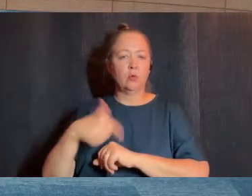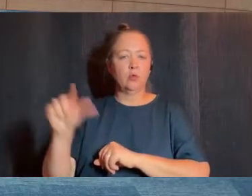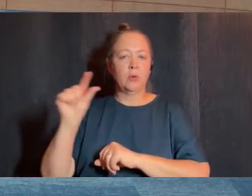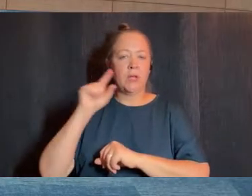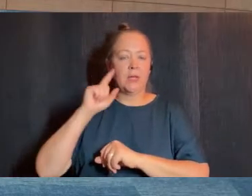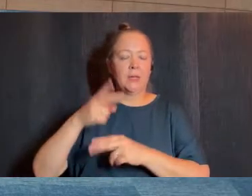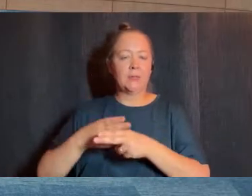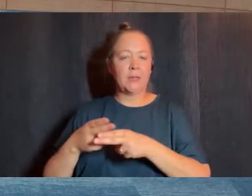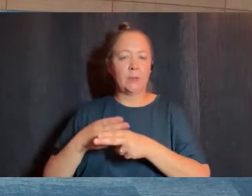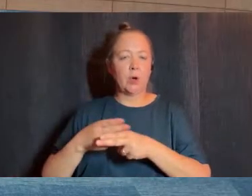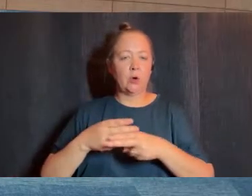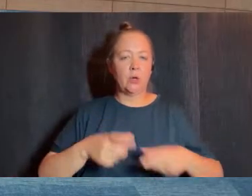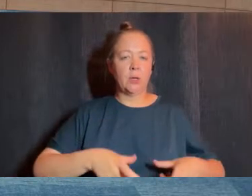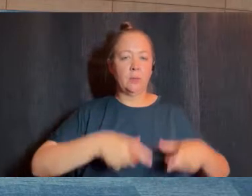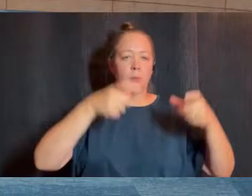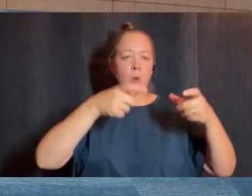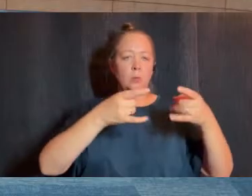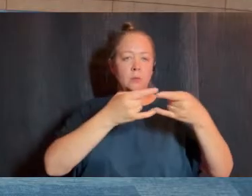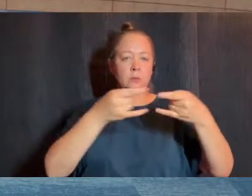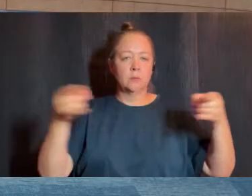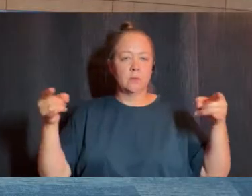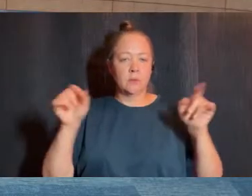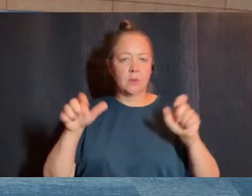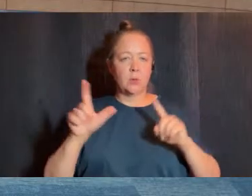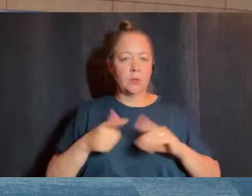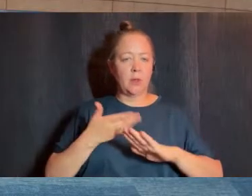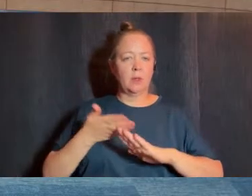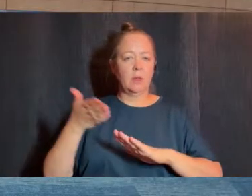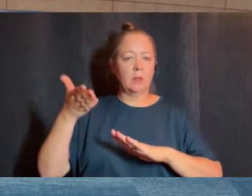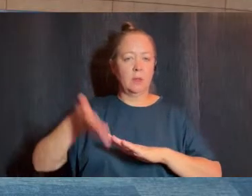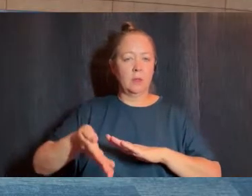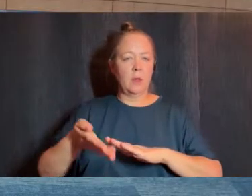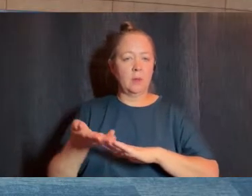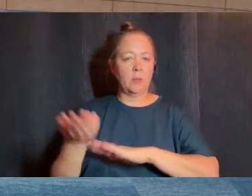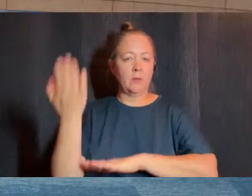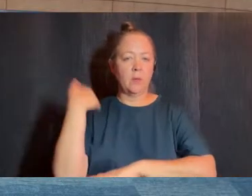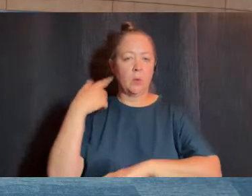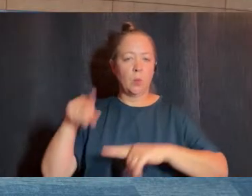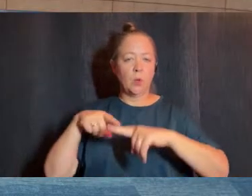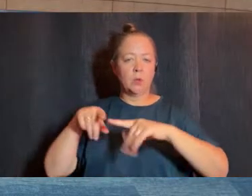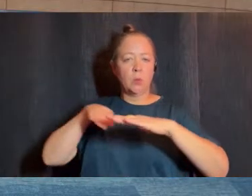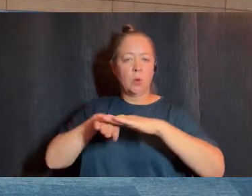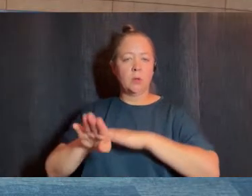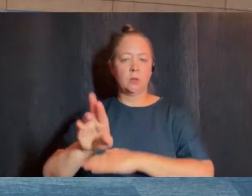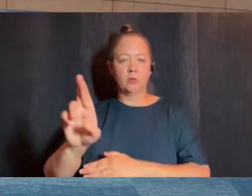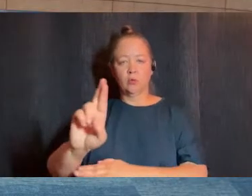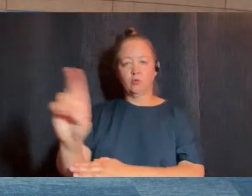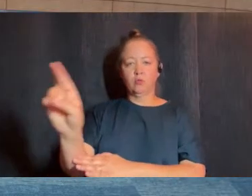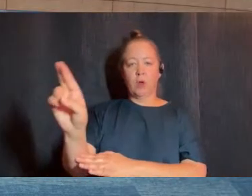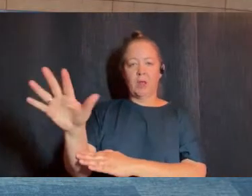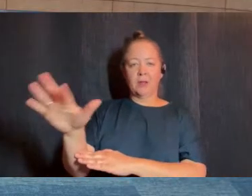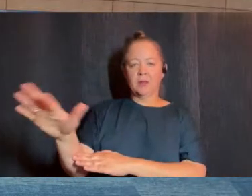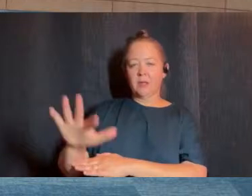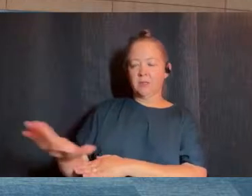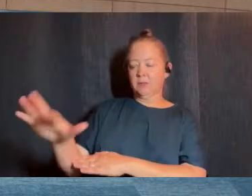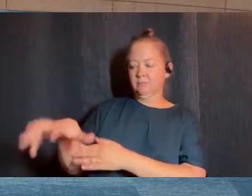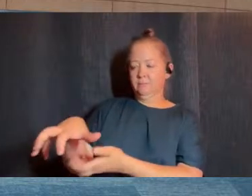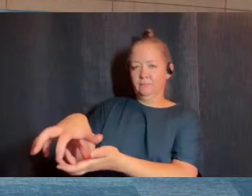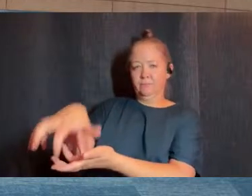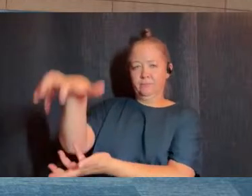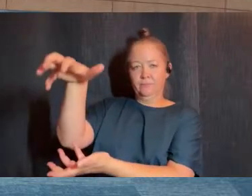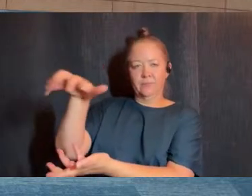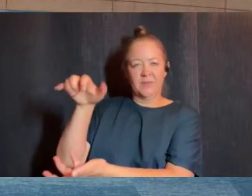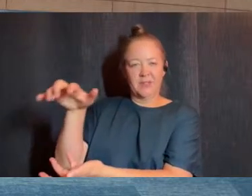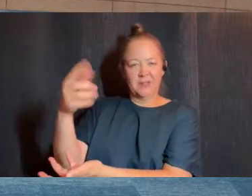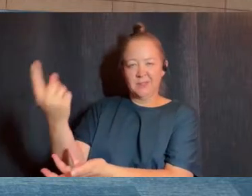as you walk in the fence to the right, there is some remaining material, I'm not sure what it was, that's to the